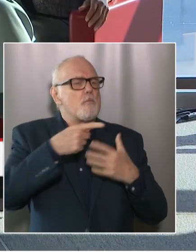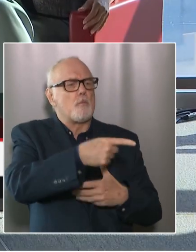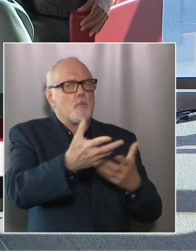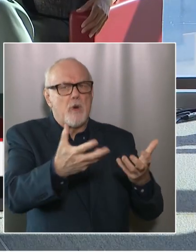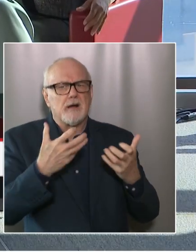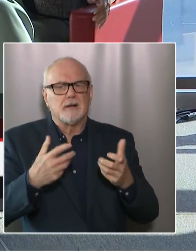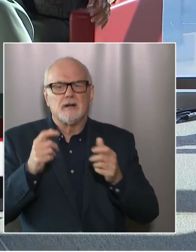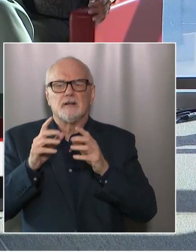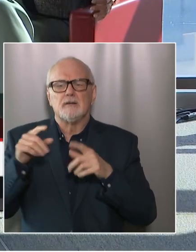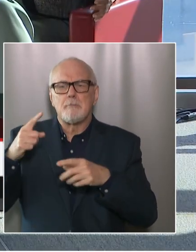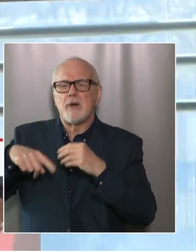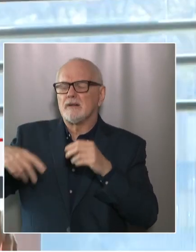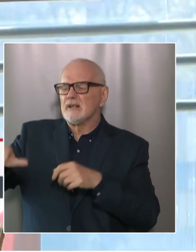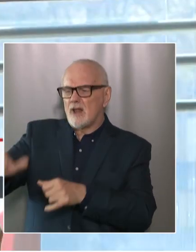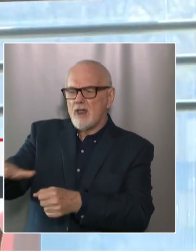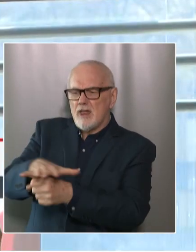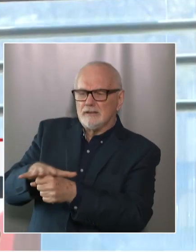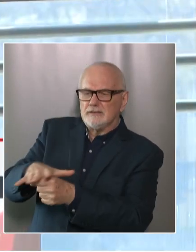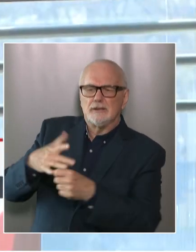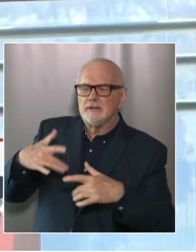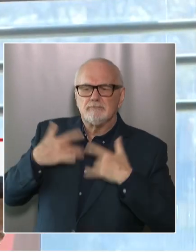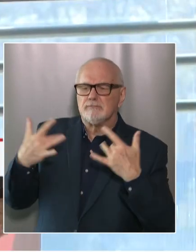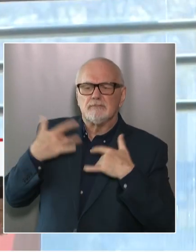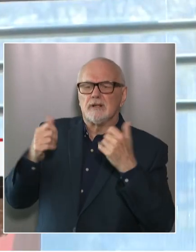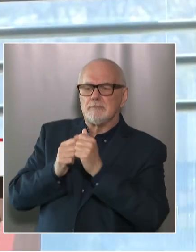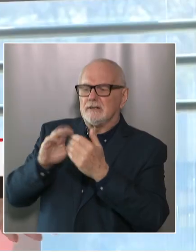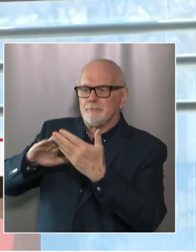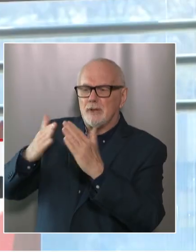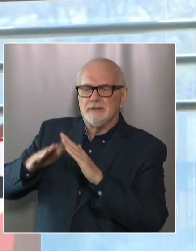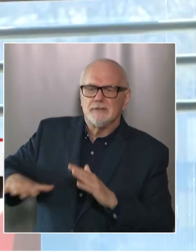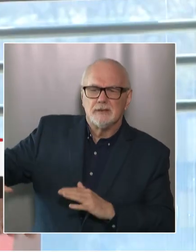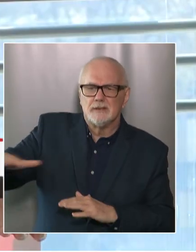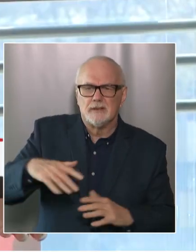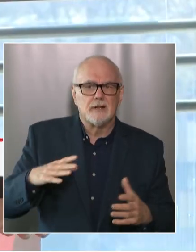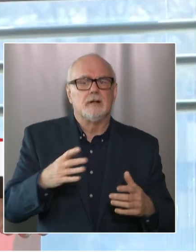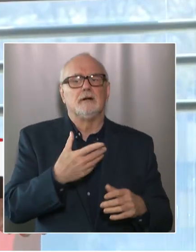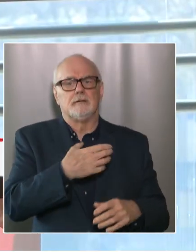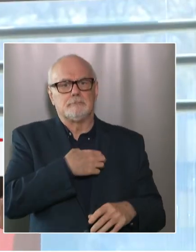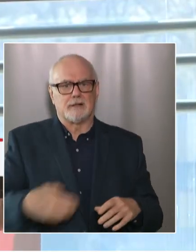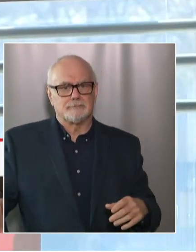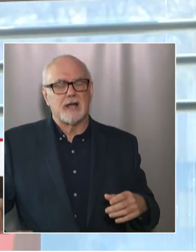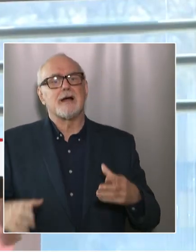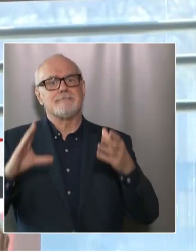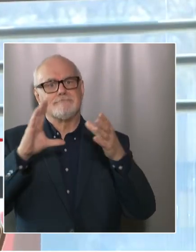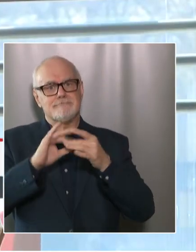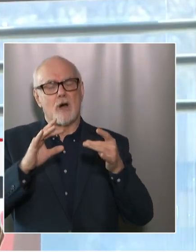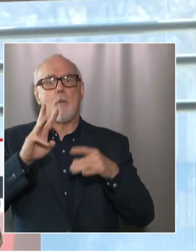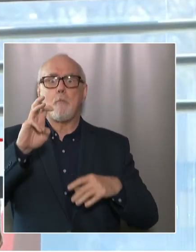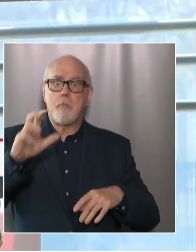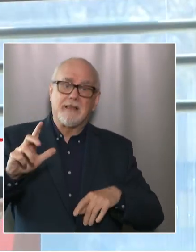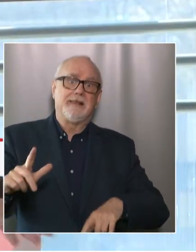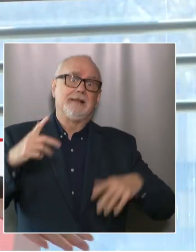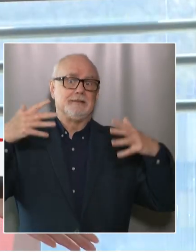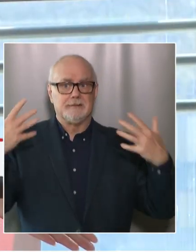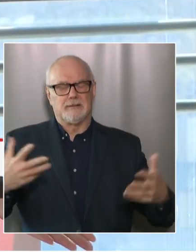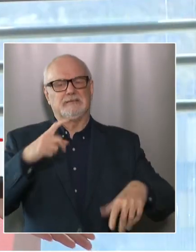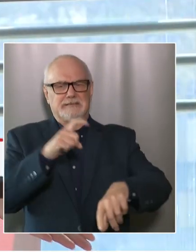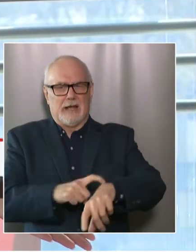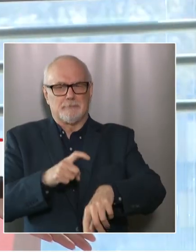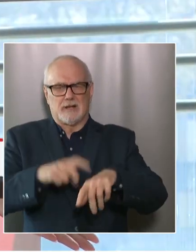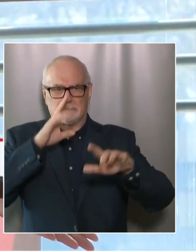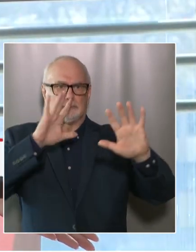I think that whenever there's kind of challenges, there are also lots of opportunity, and